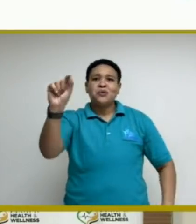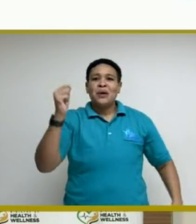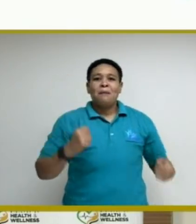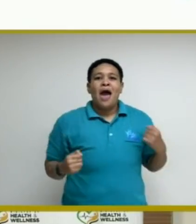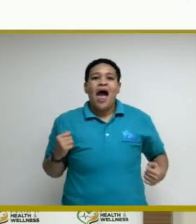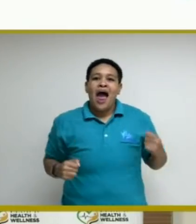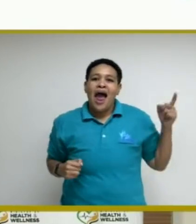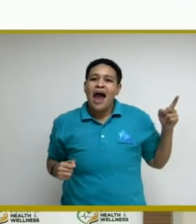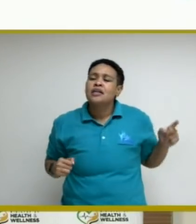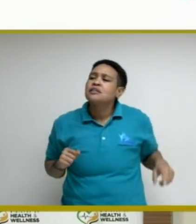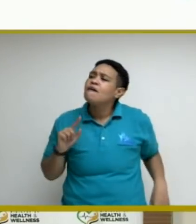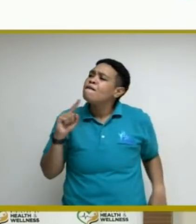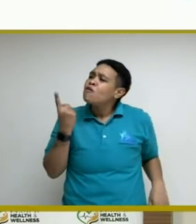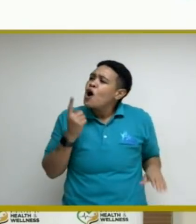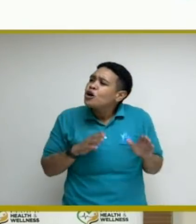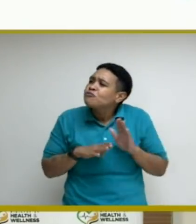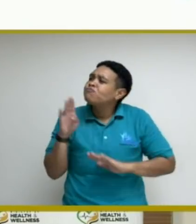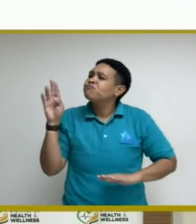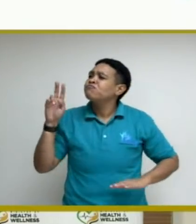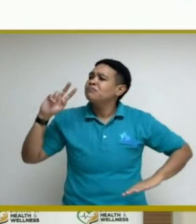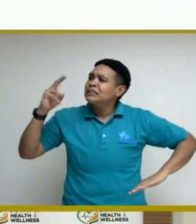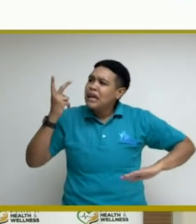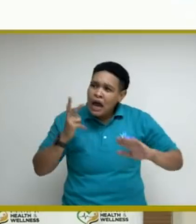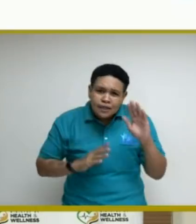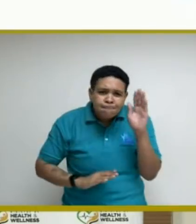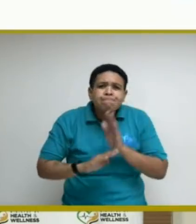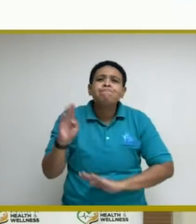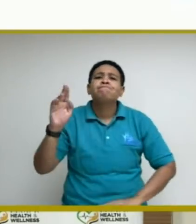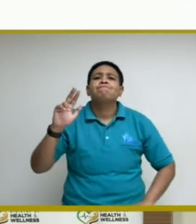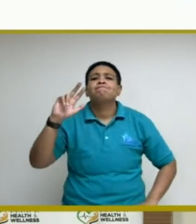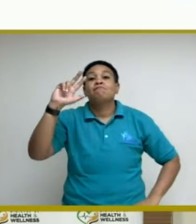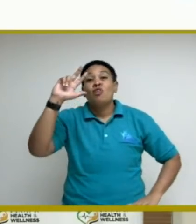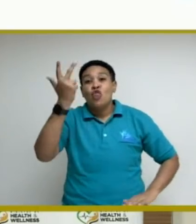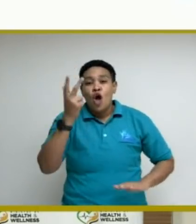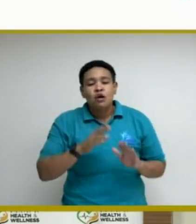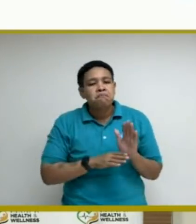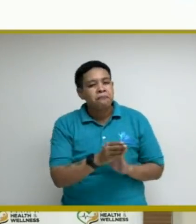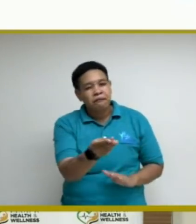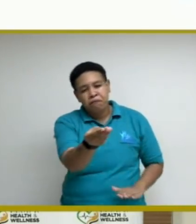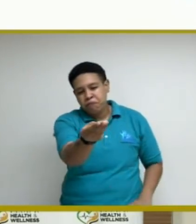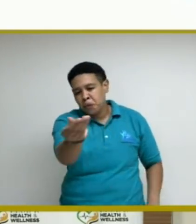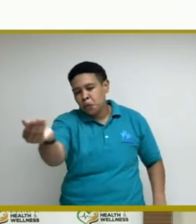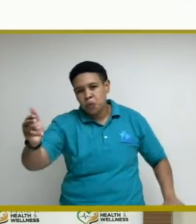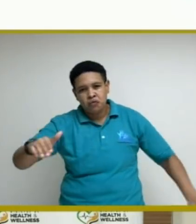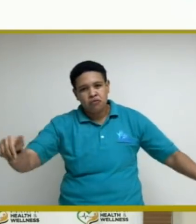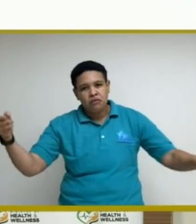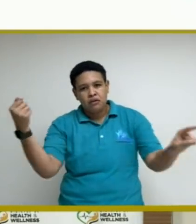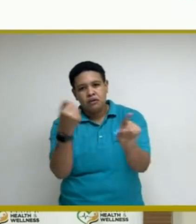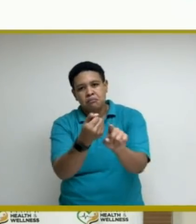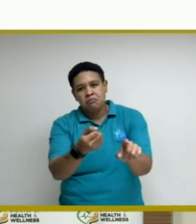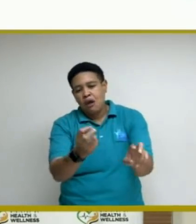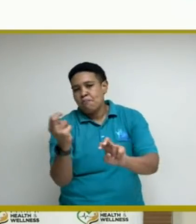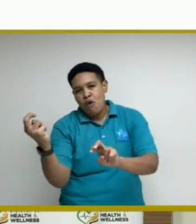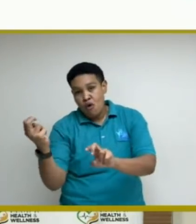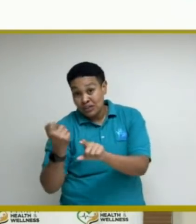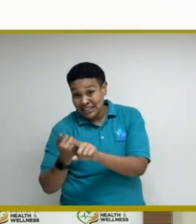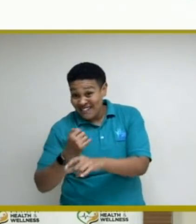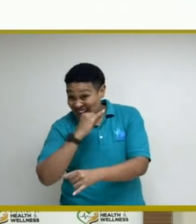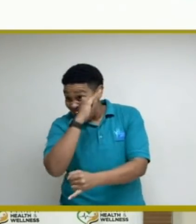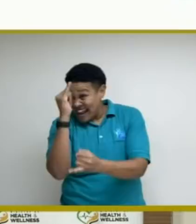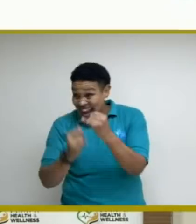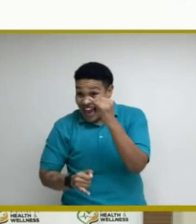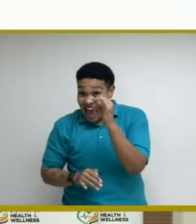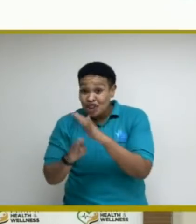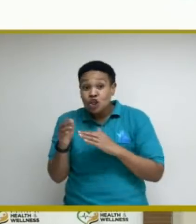first wave, the second wave, the third wave, we've had very few children being affected. In the last surge, the surge